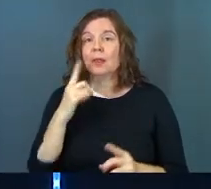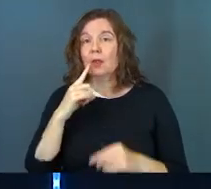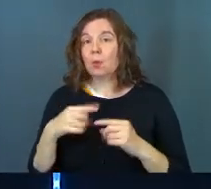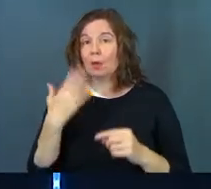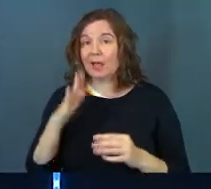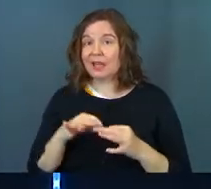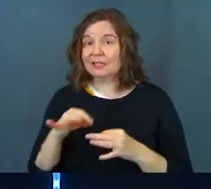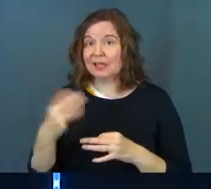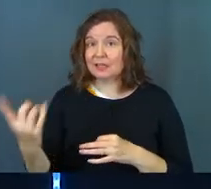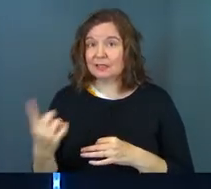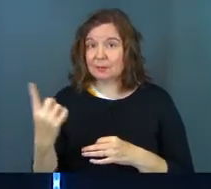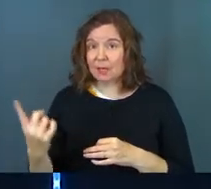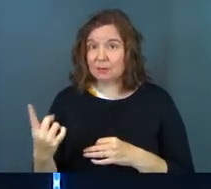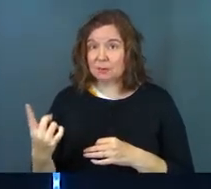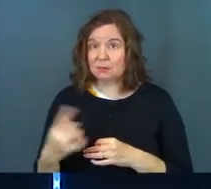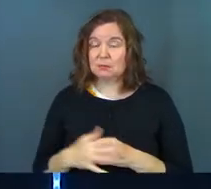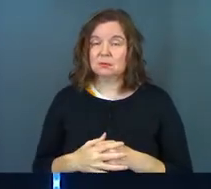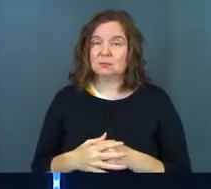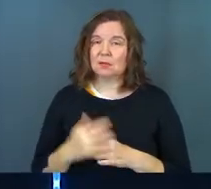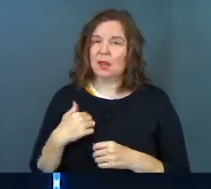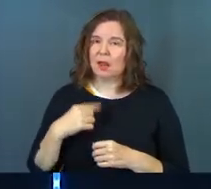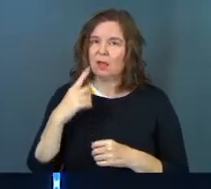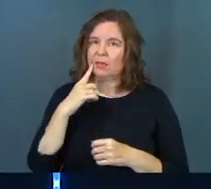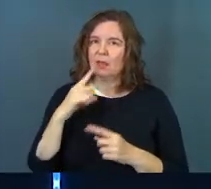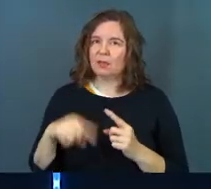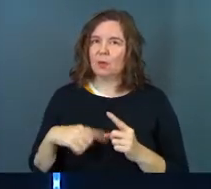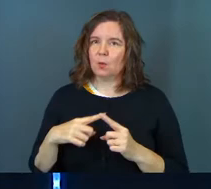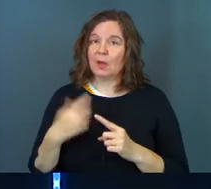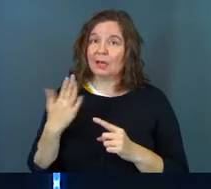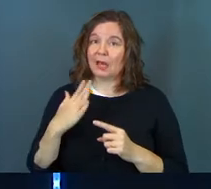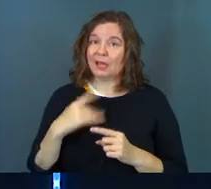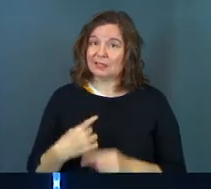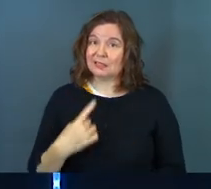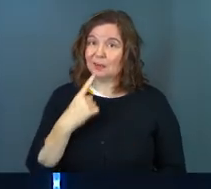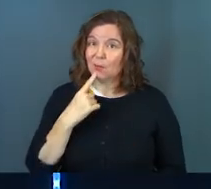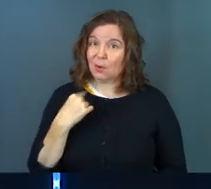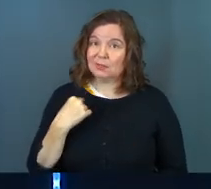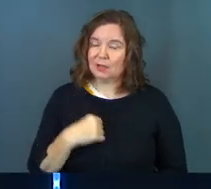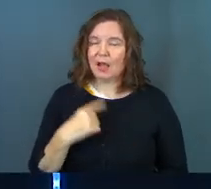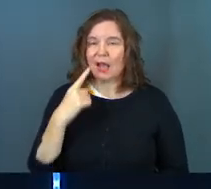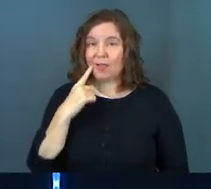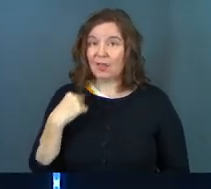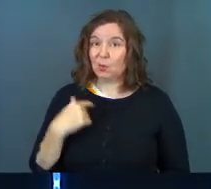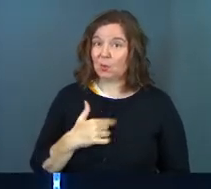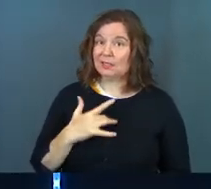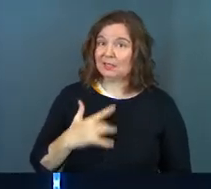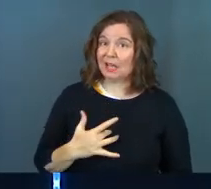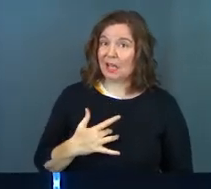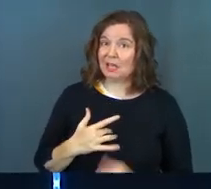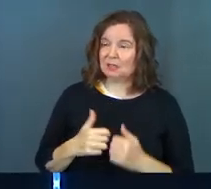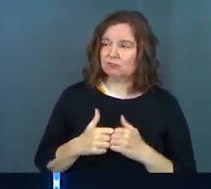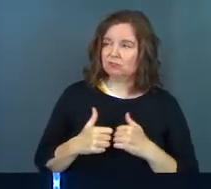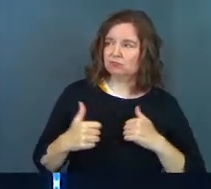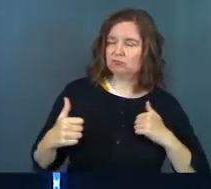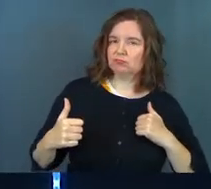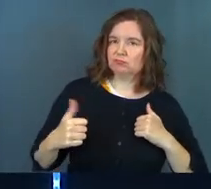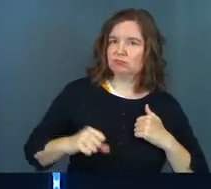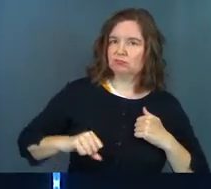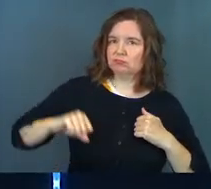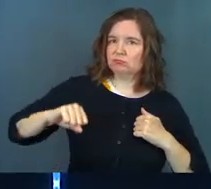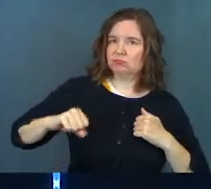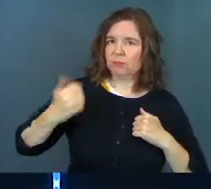that when God delays sometimes, and I think that when God disappoints us, I think we get distant from